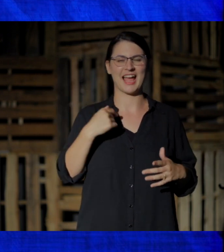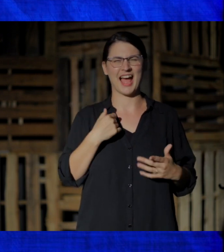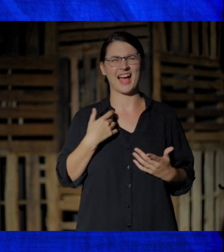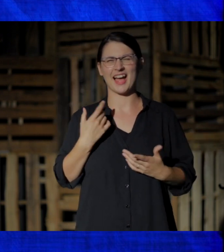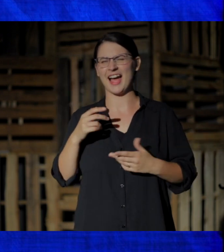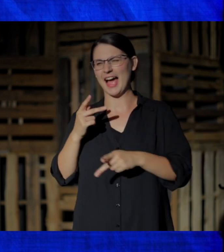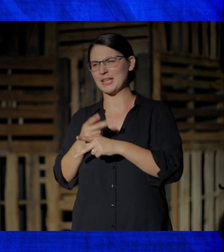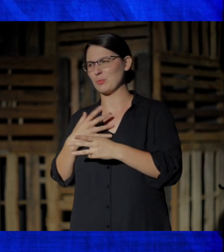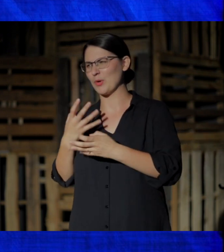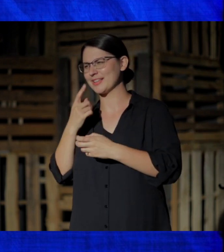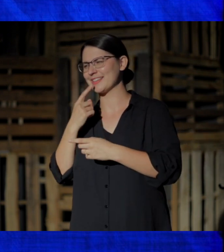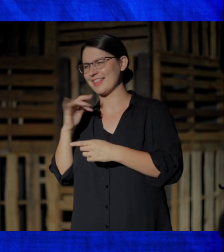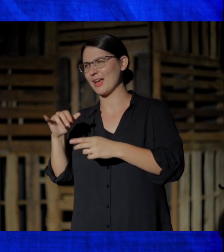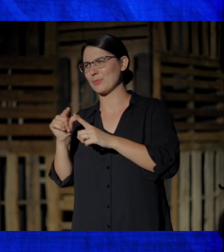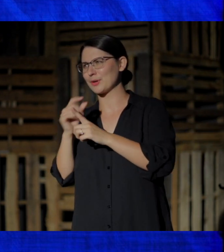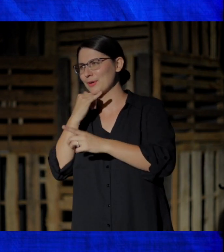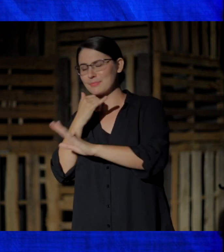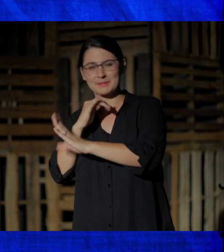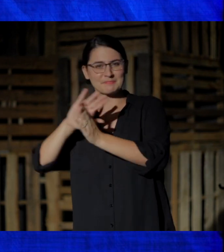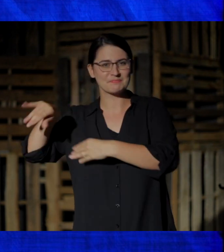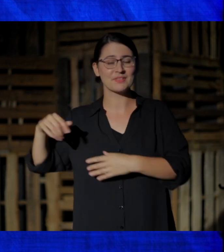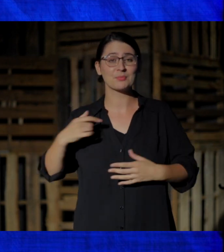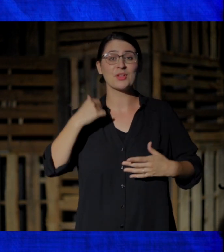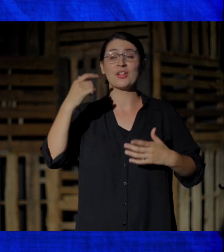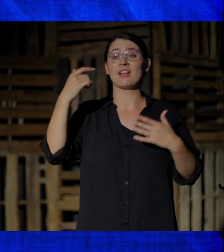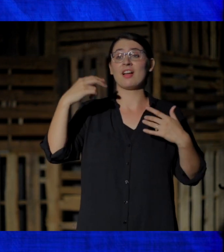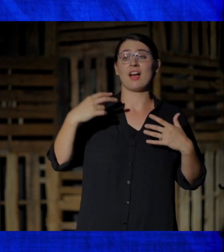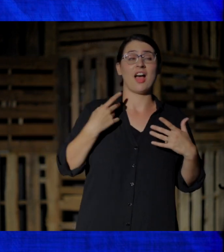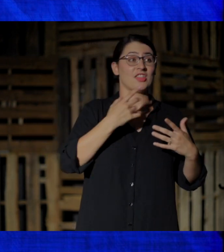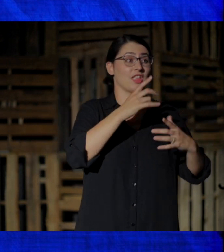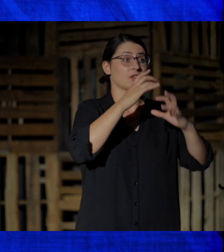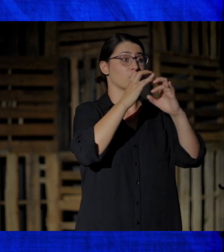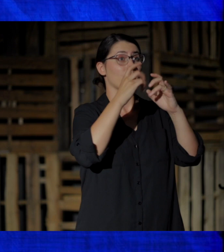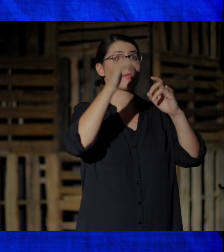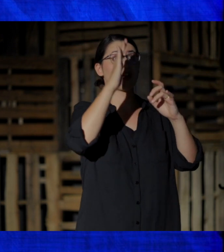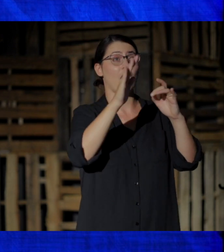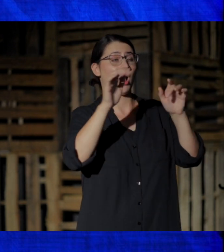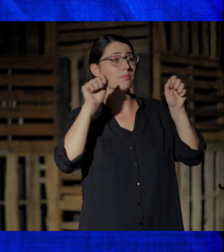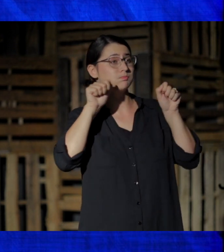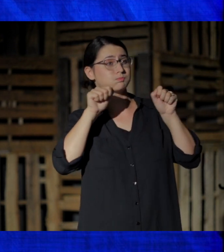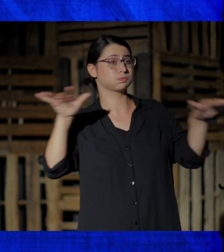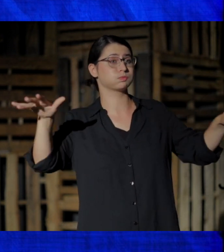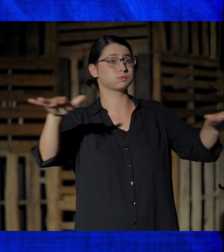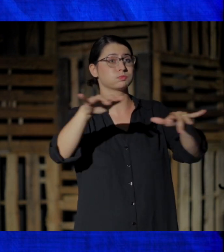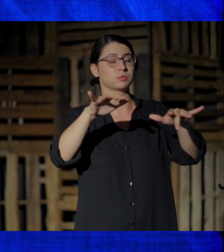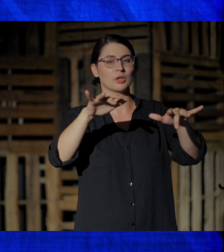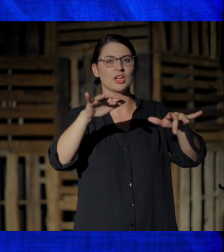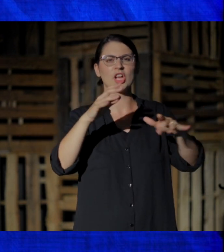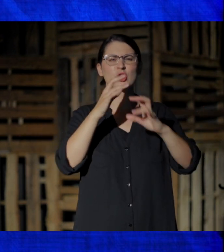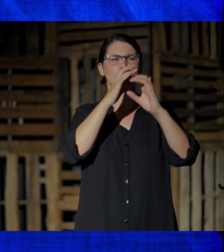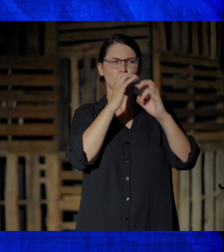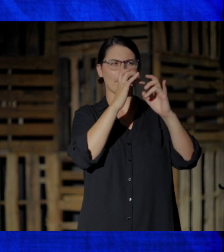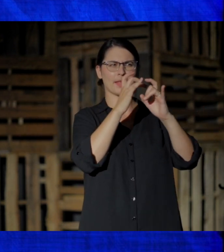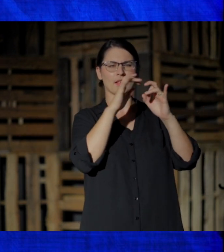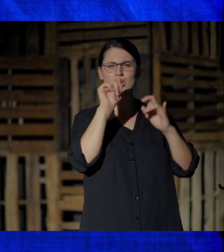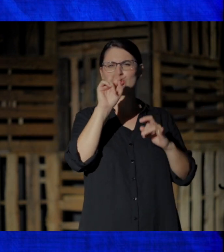archangel and with the sound of the trumpet of God. Now, I love this metaphor here, all right? Now, in the first